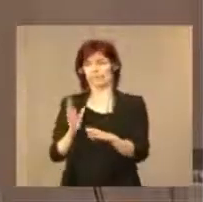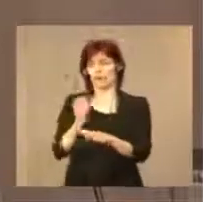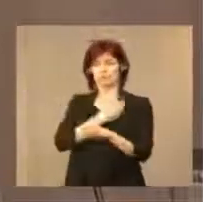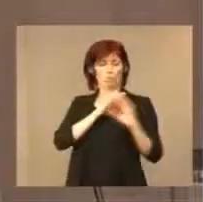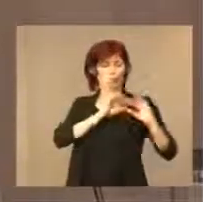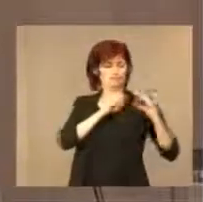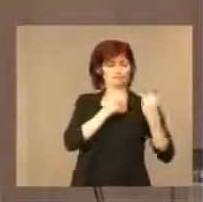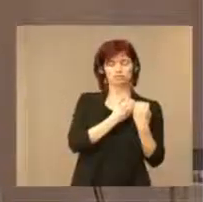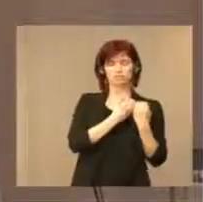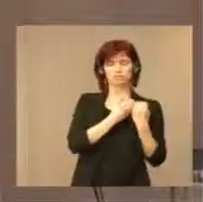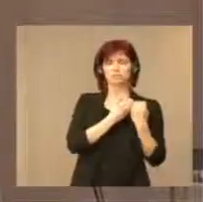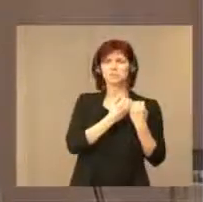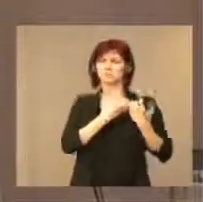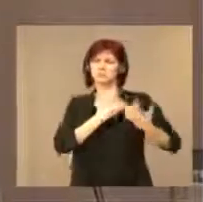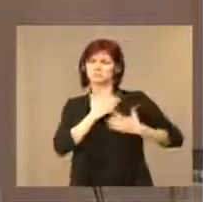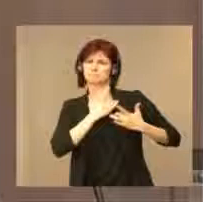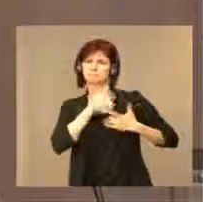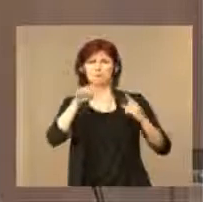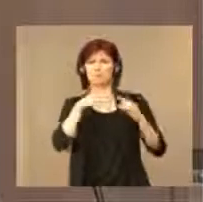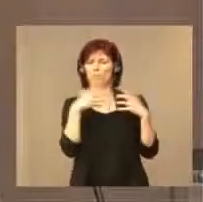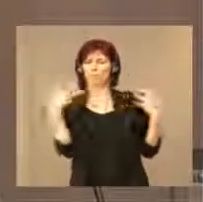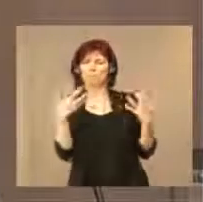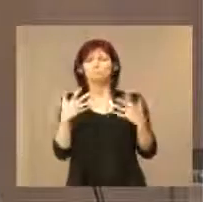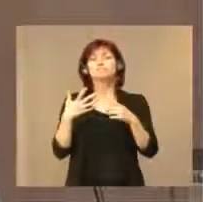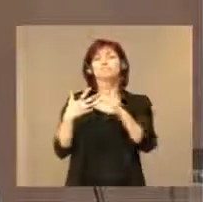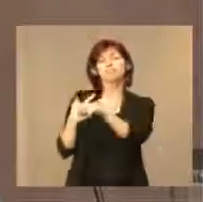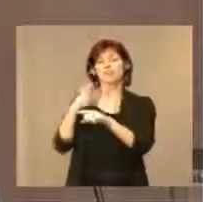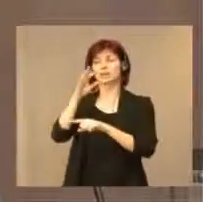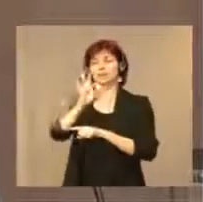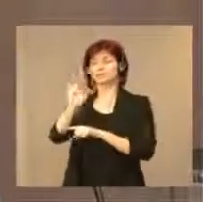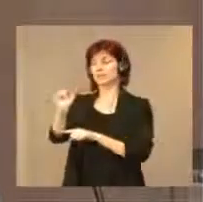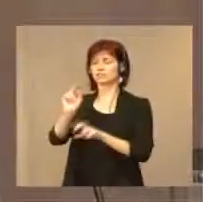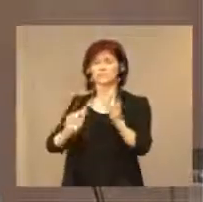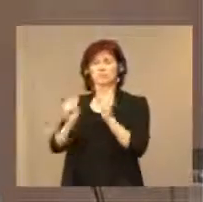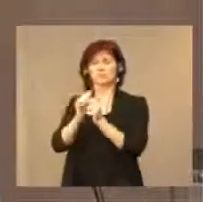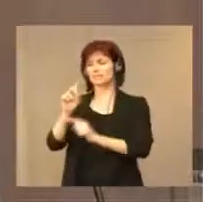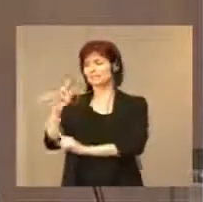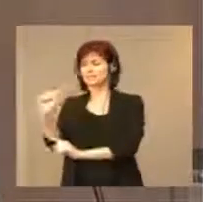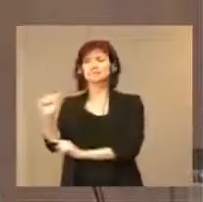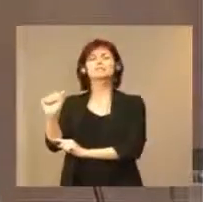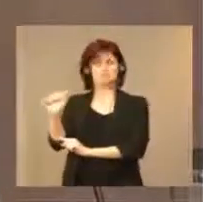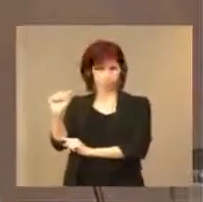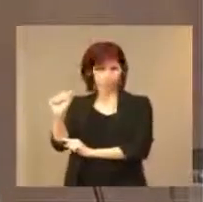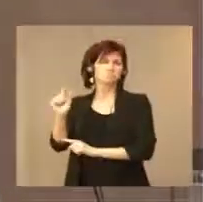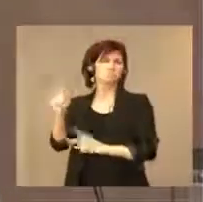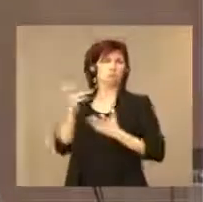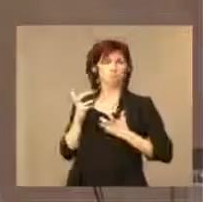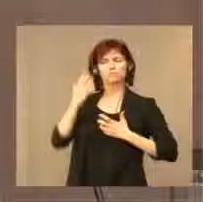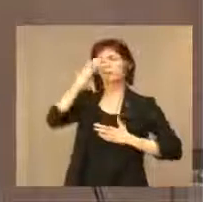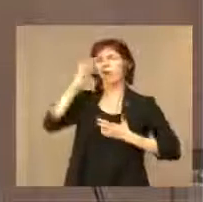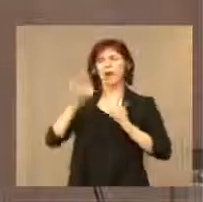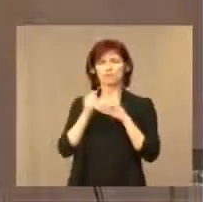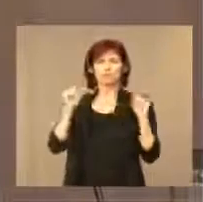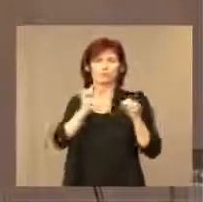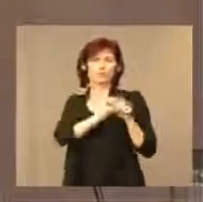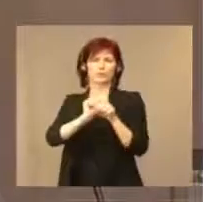holders face when it comes to First Nations persons with disabilities, and to share how we can work together to help raise awareness and